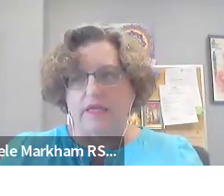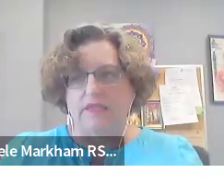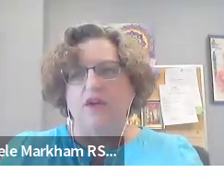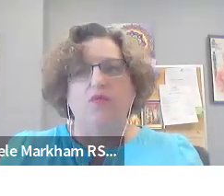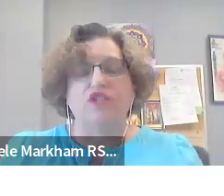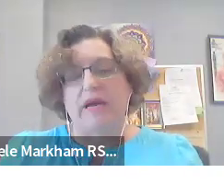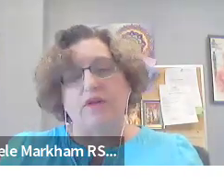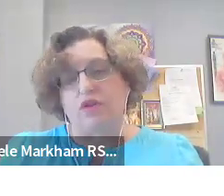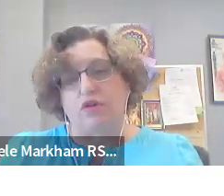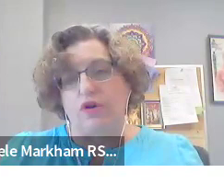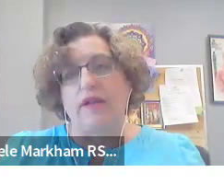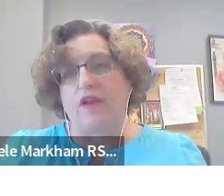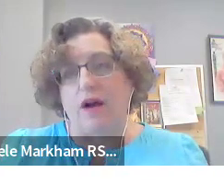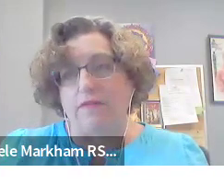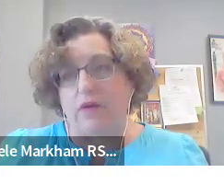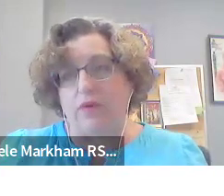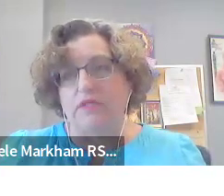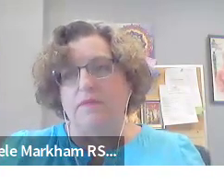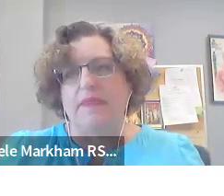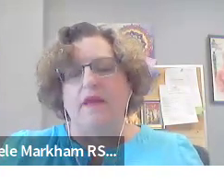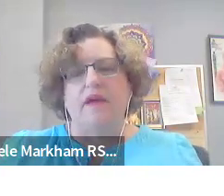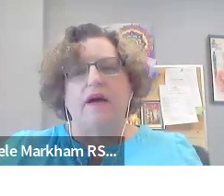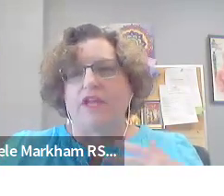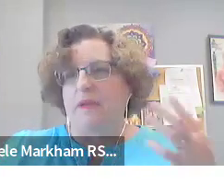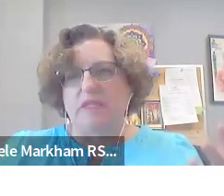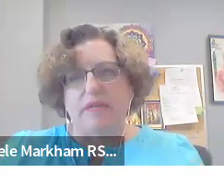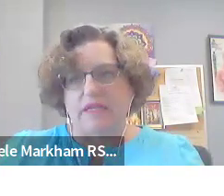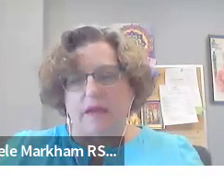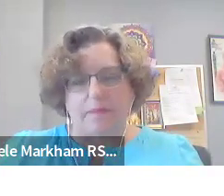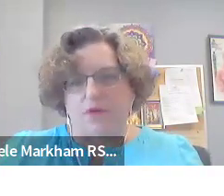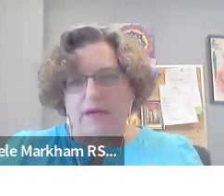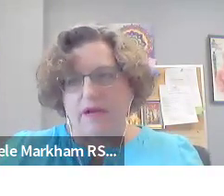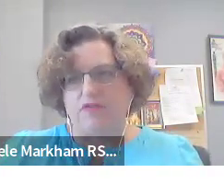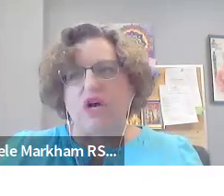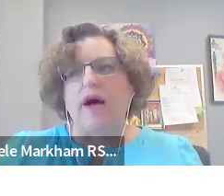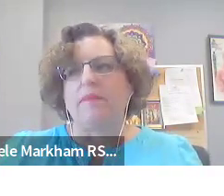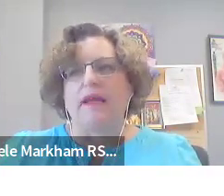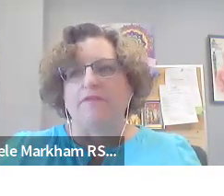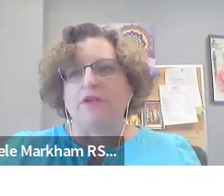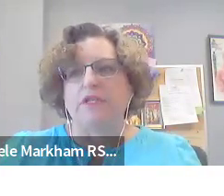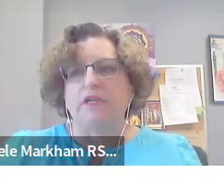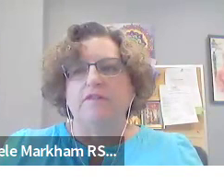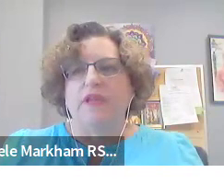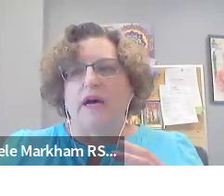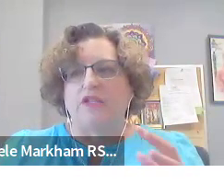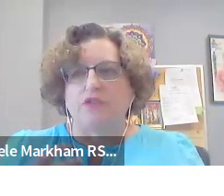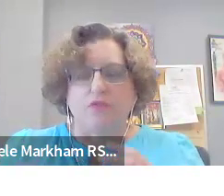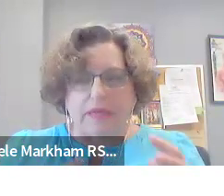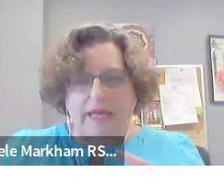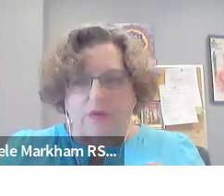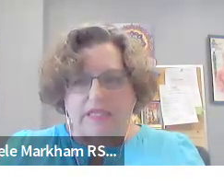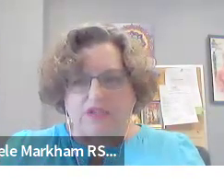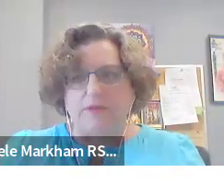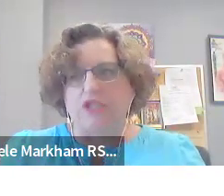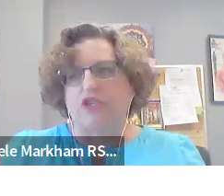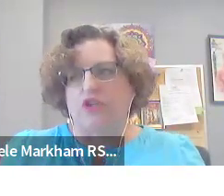client needs, which might occur in the off hours. The committee spent a great amount of time and effort to